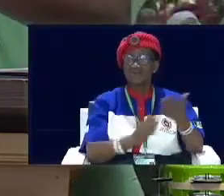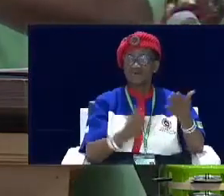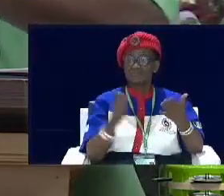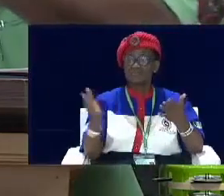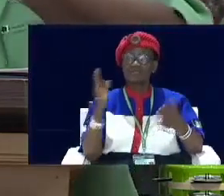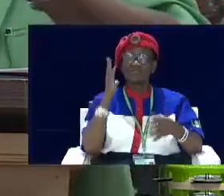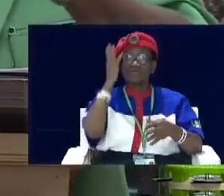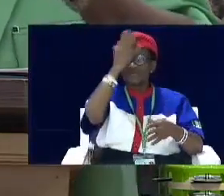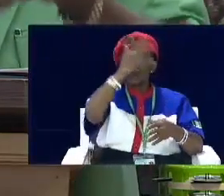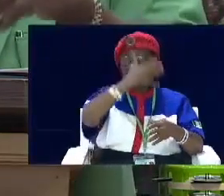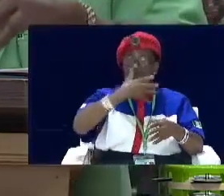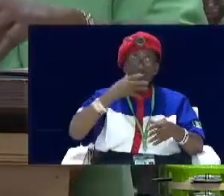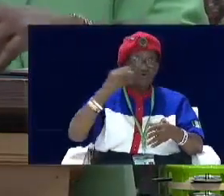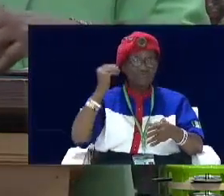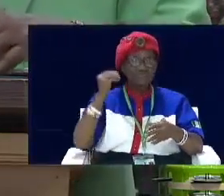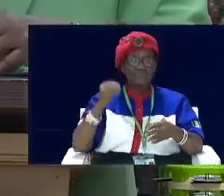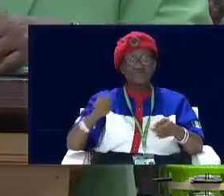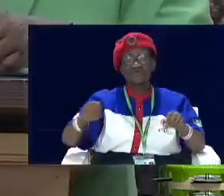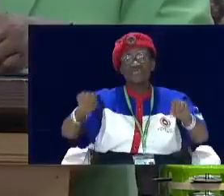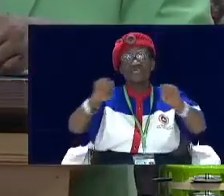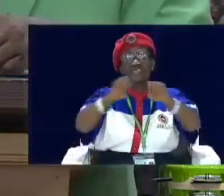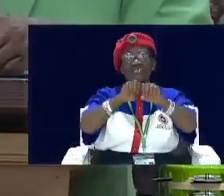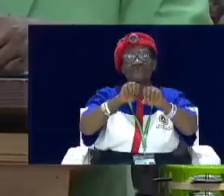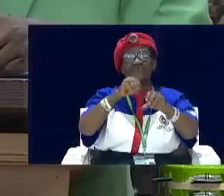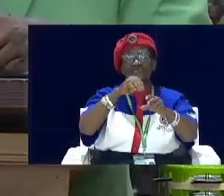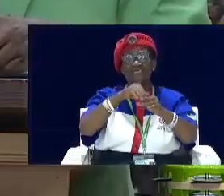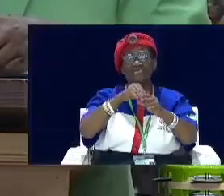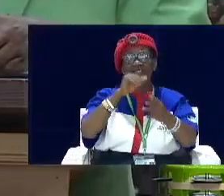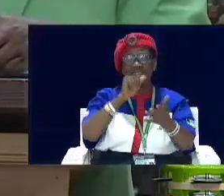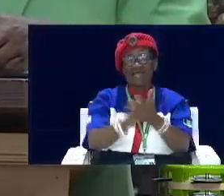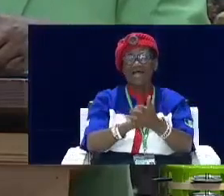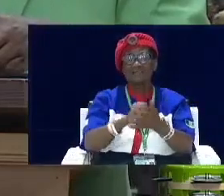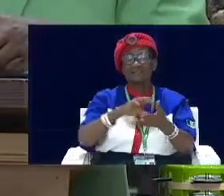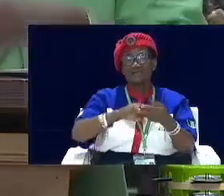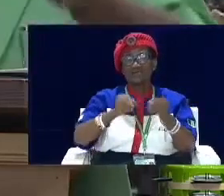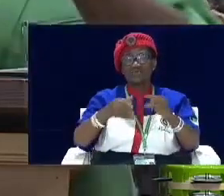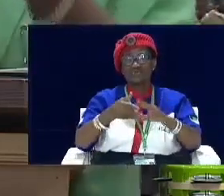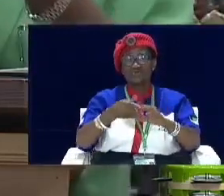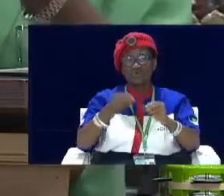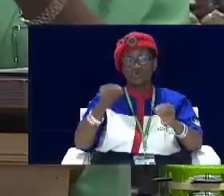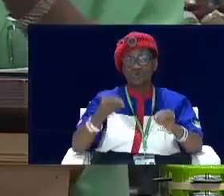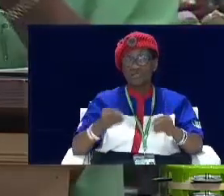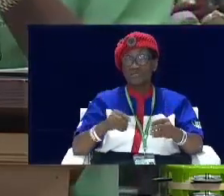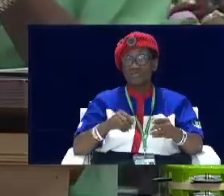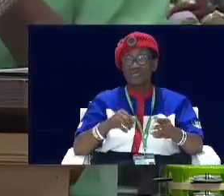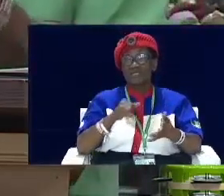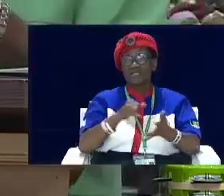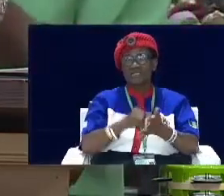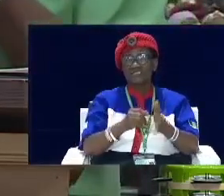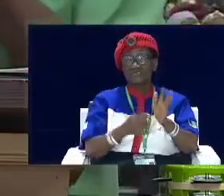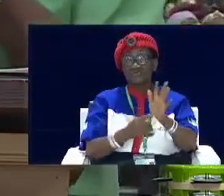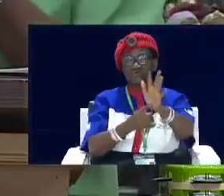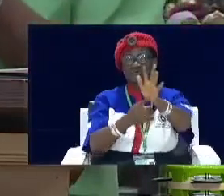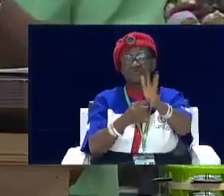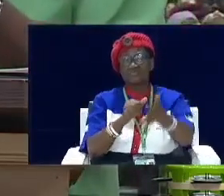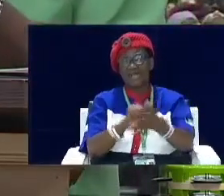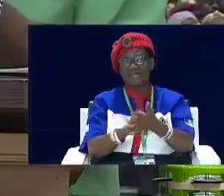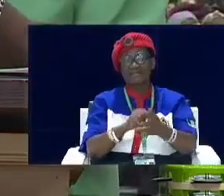even in that story. Ohun wa rẹwà tí ń bẹ nínú ìtàn yẹn o. It shows that when you are